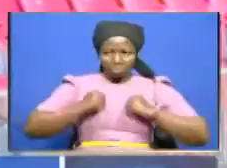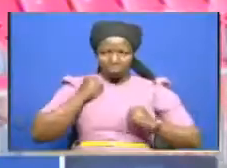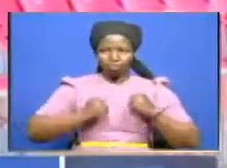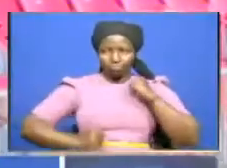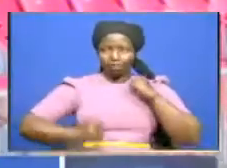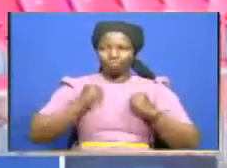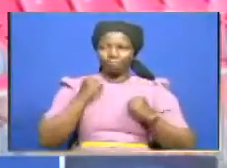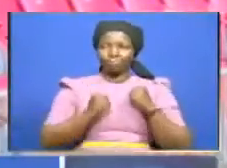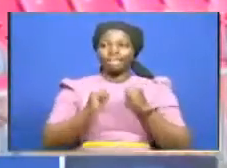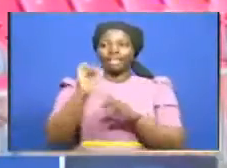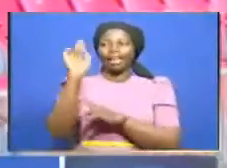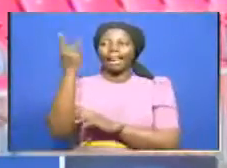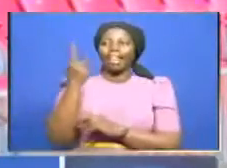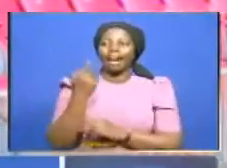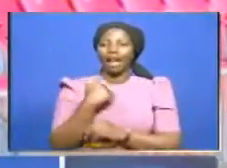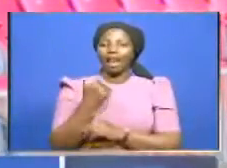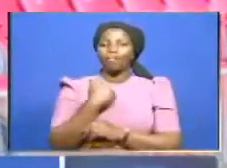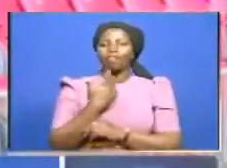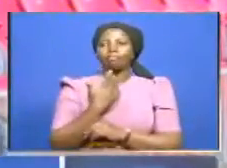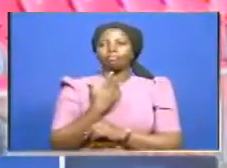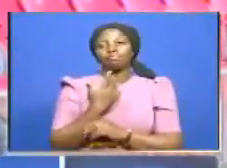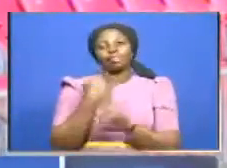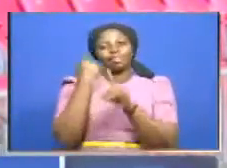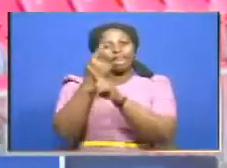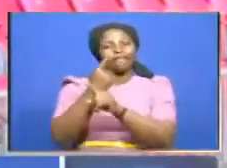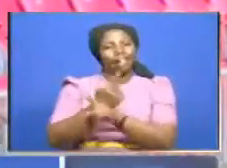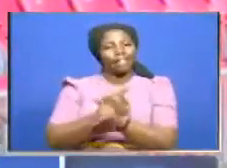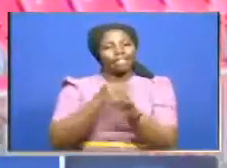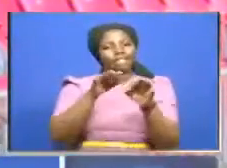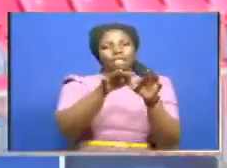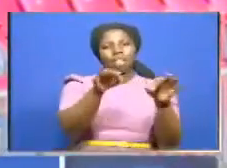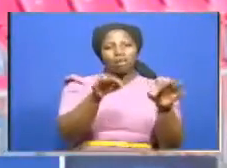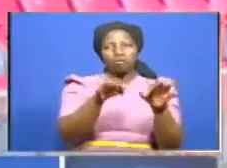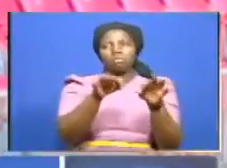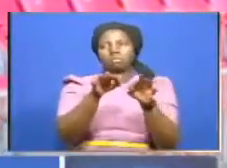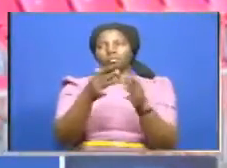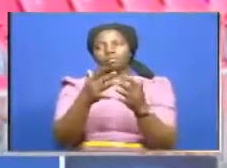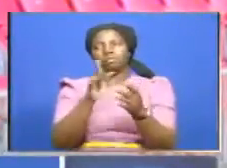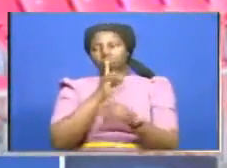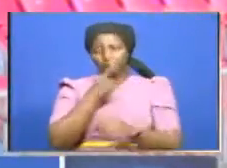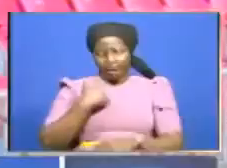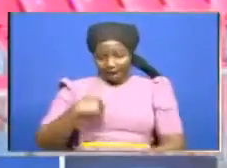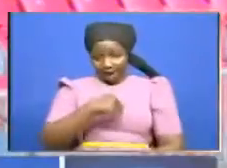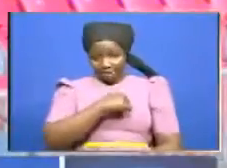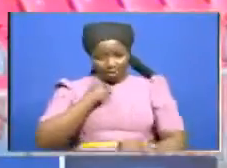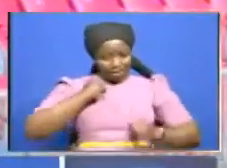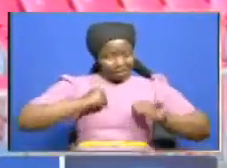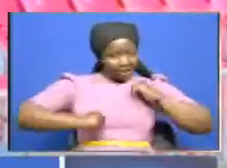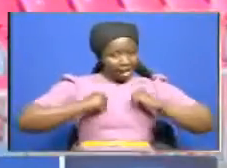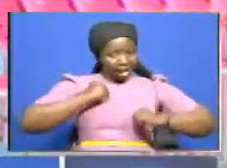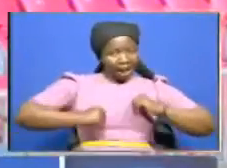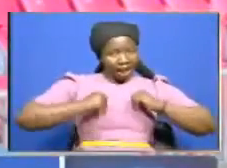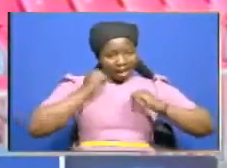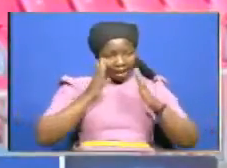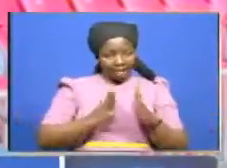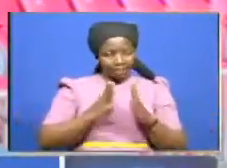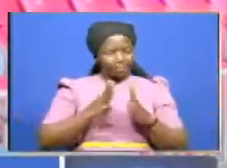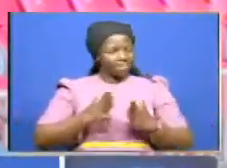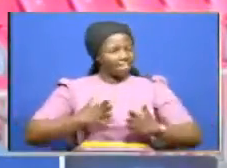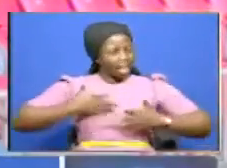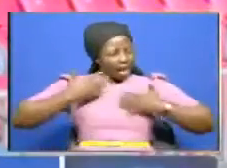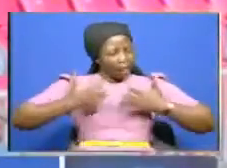Kenya wako na facilities tofauti tofauti. So sisi kama watu ya wanariadha, sisi tunafurahi